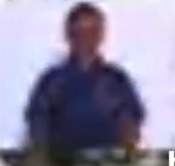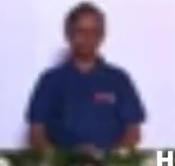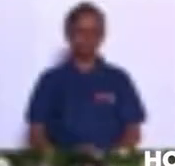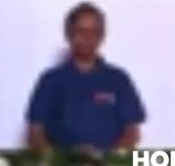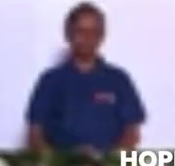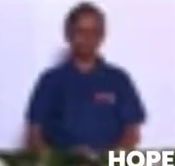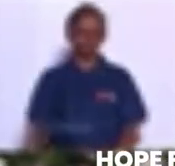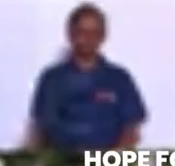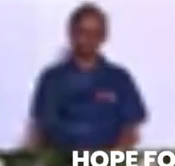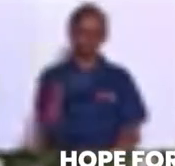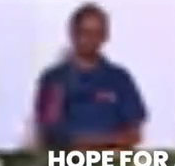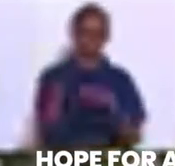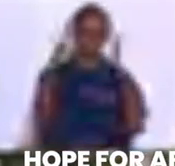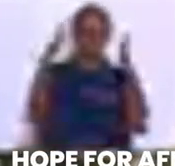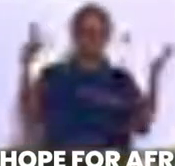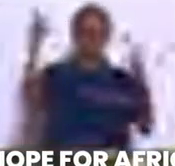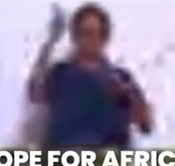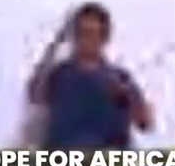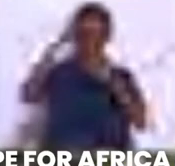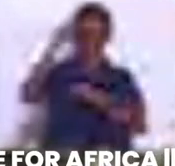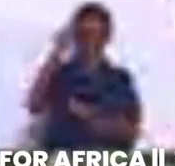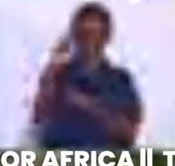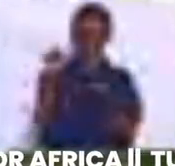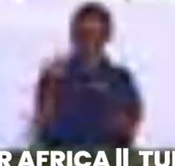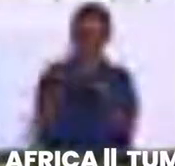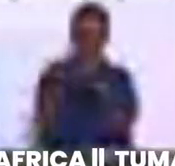One of the great philosophers and psychologists